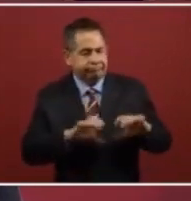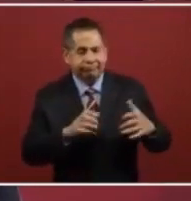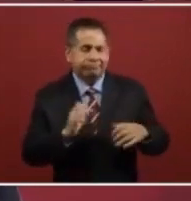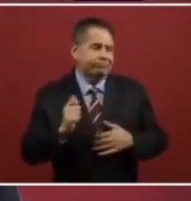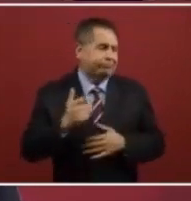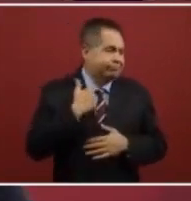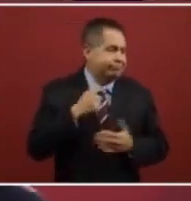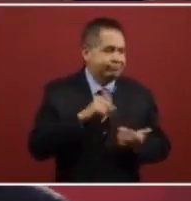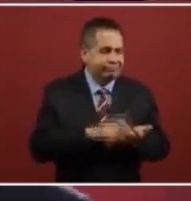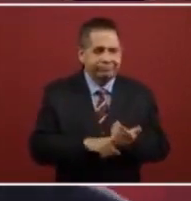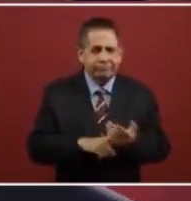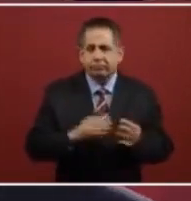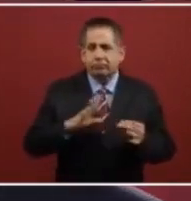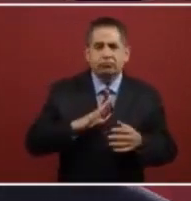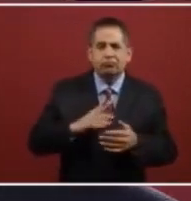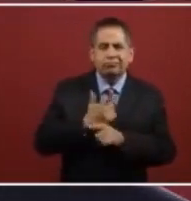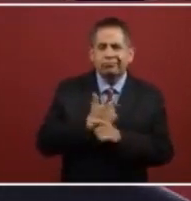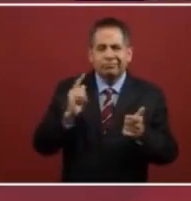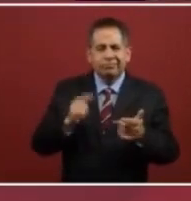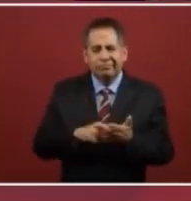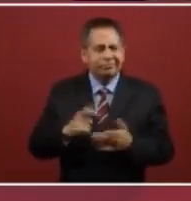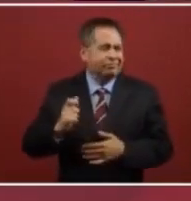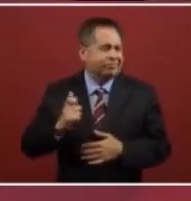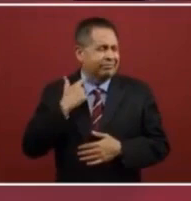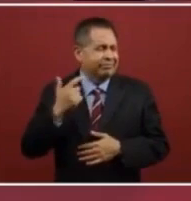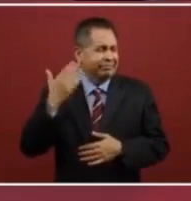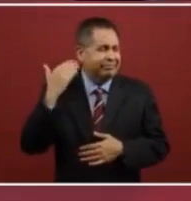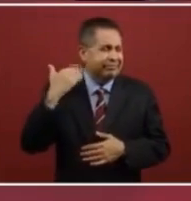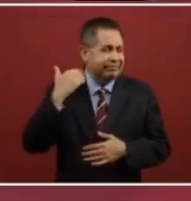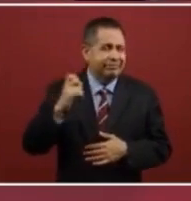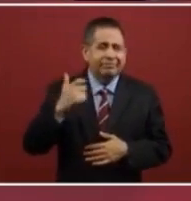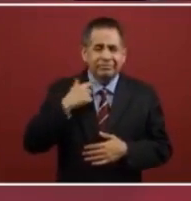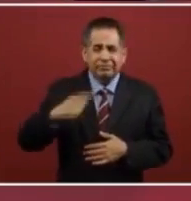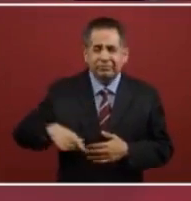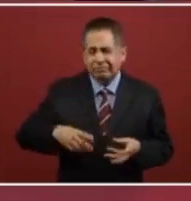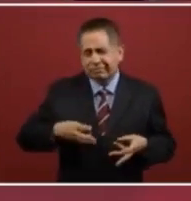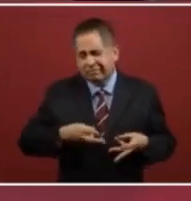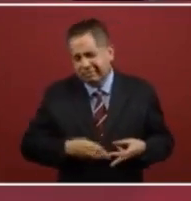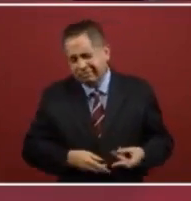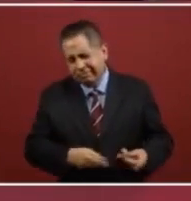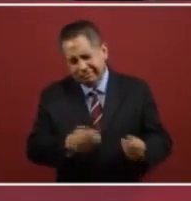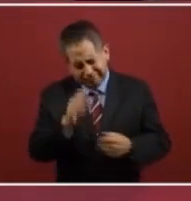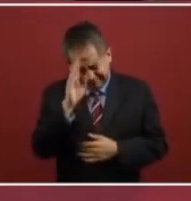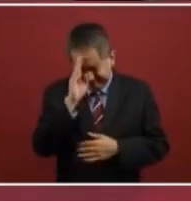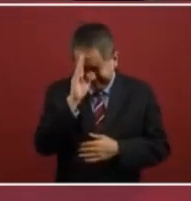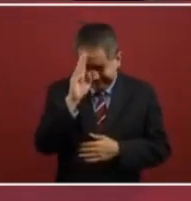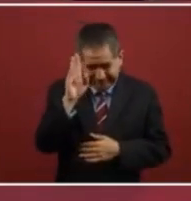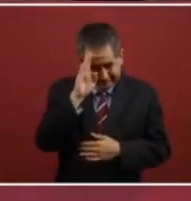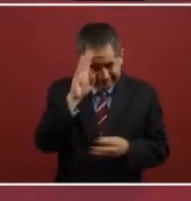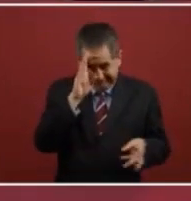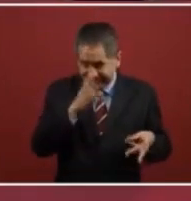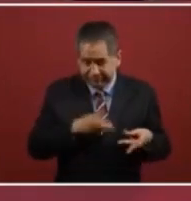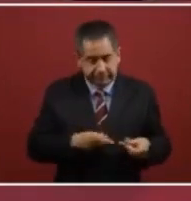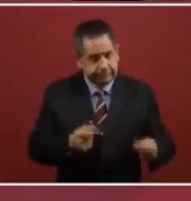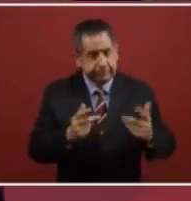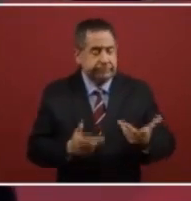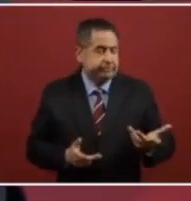in antidemocrático, por the cierto, costosísimo. system that was also very expensive and Yo creo que false.